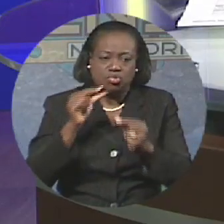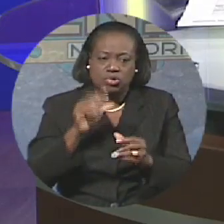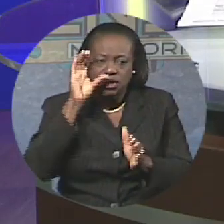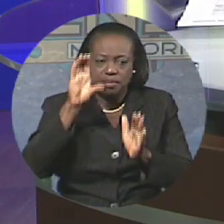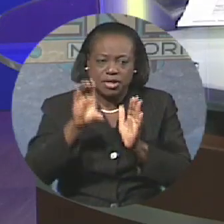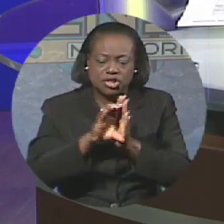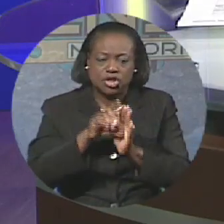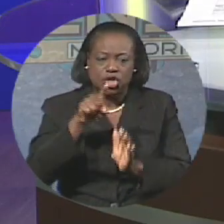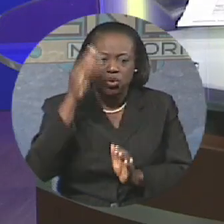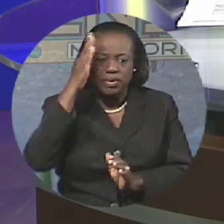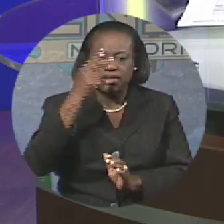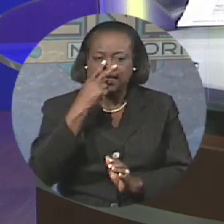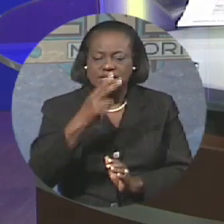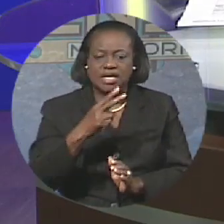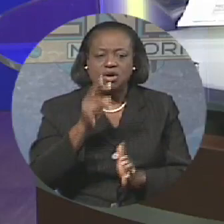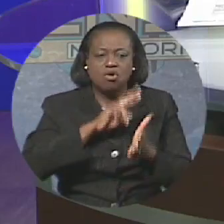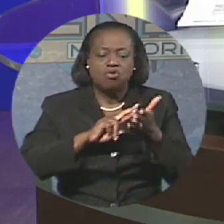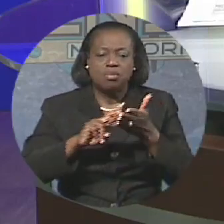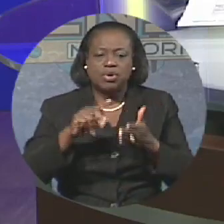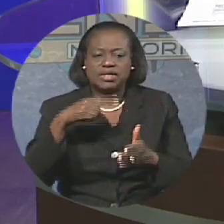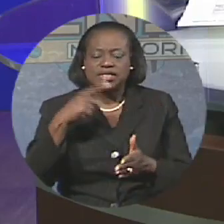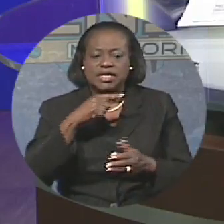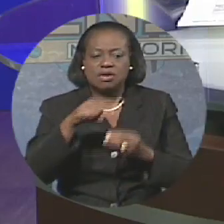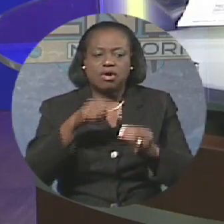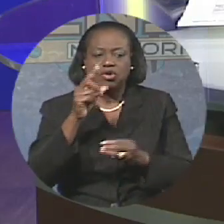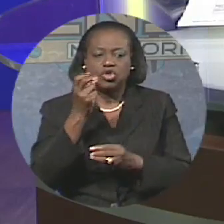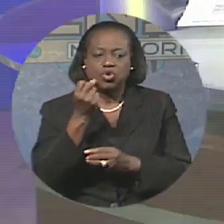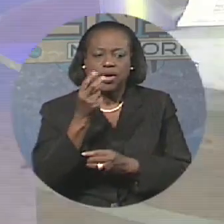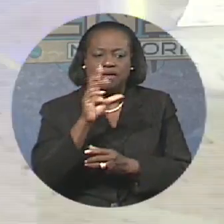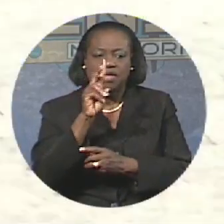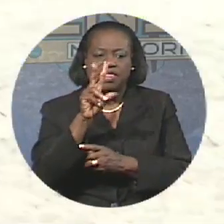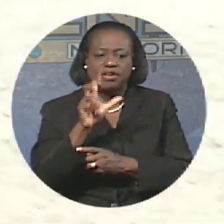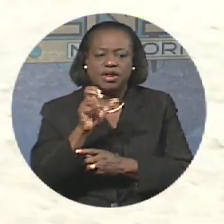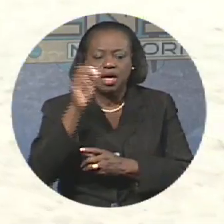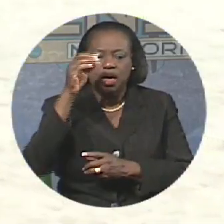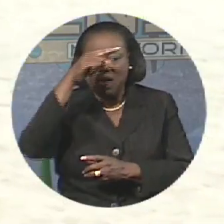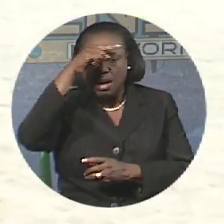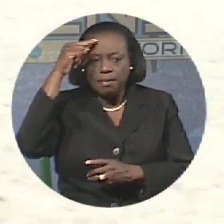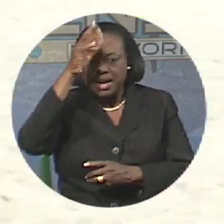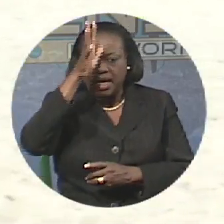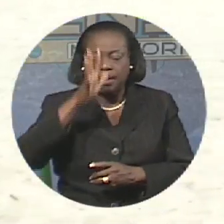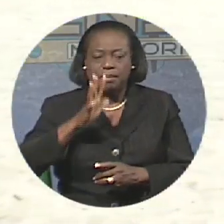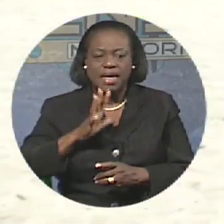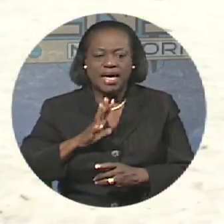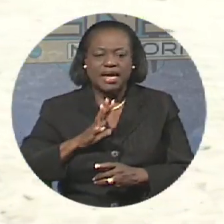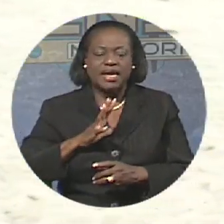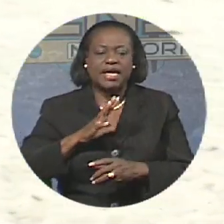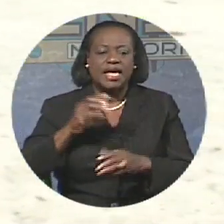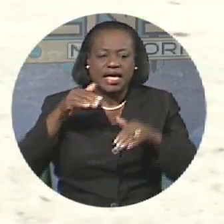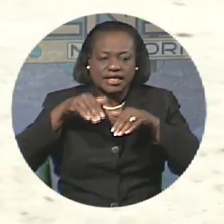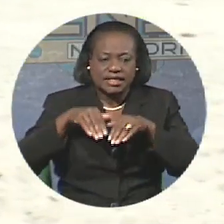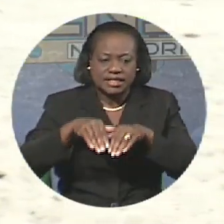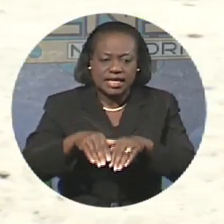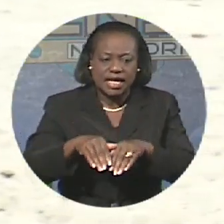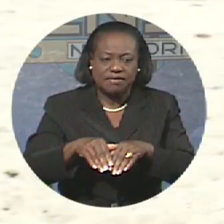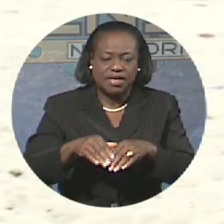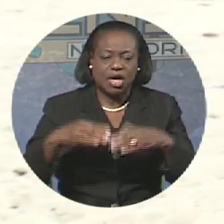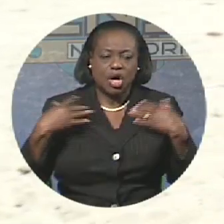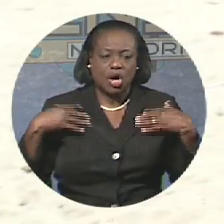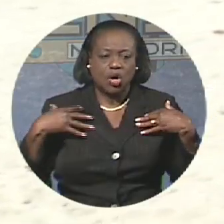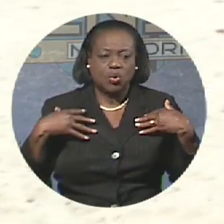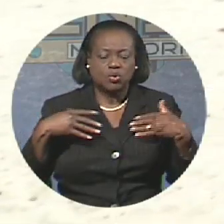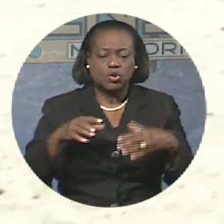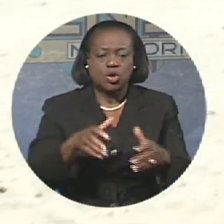about to show you. Now, reports are that around 12:30 this afternoon, a black male clad in a diving suit was pulled from waters off